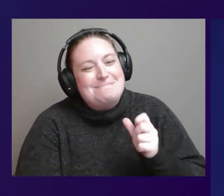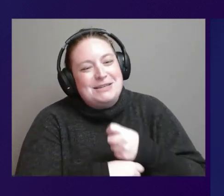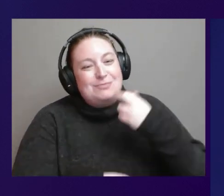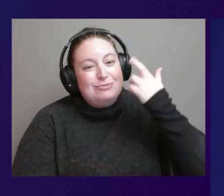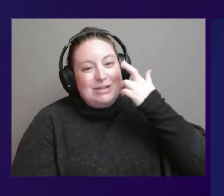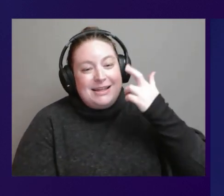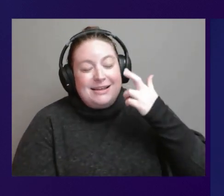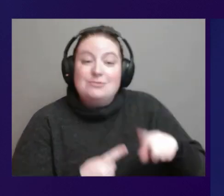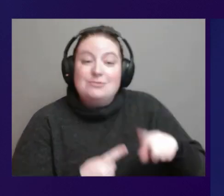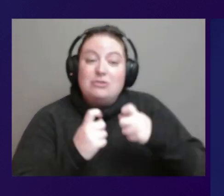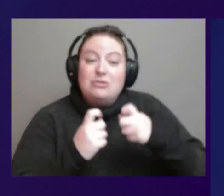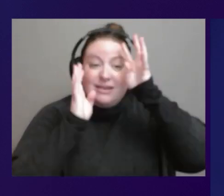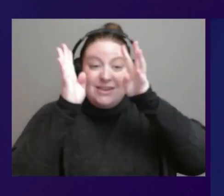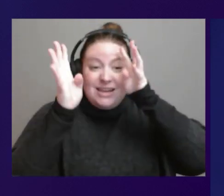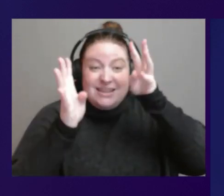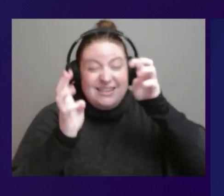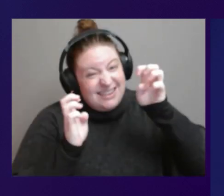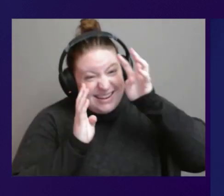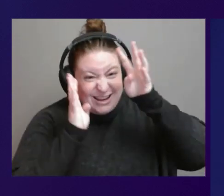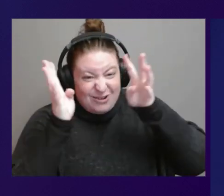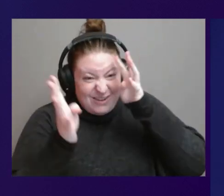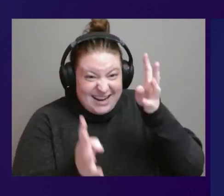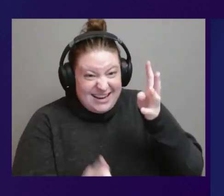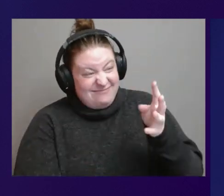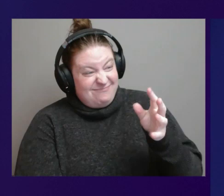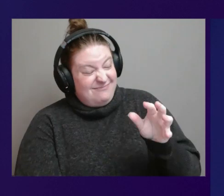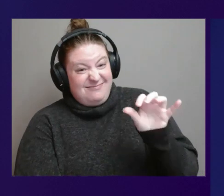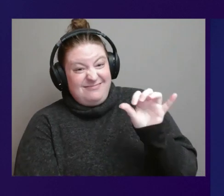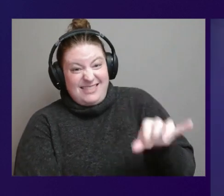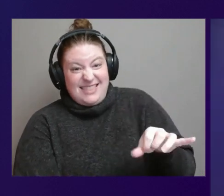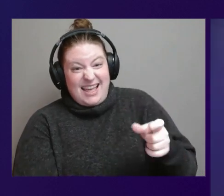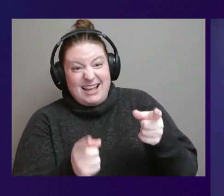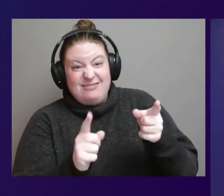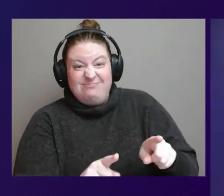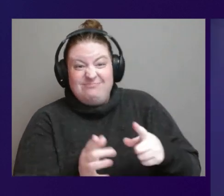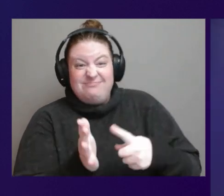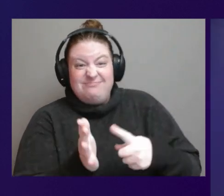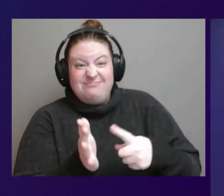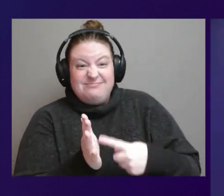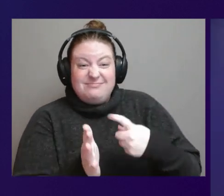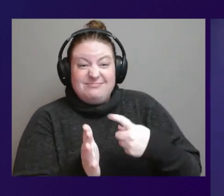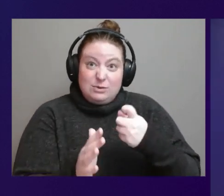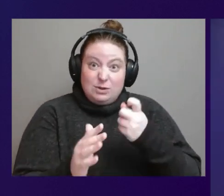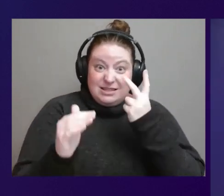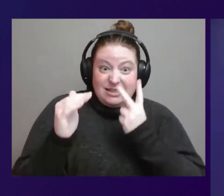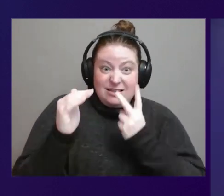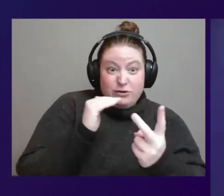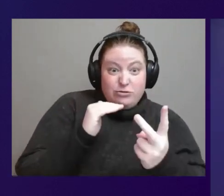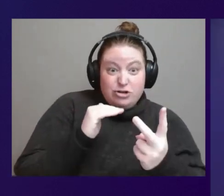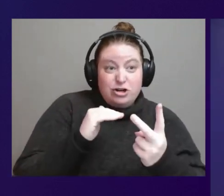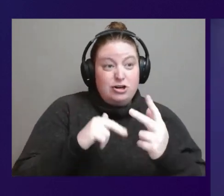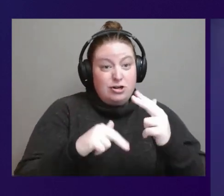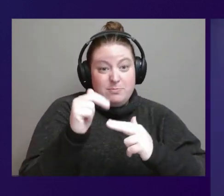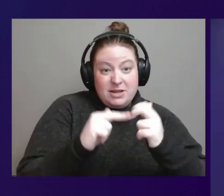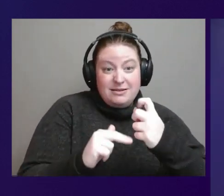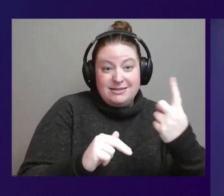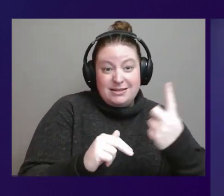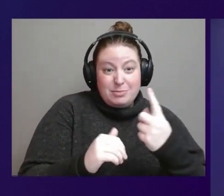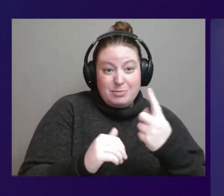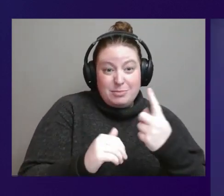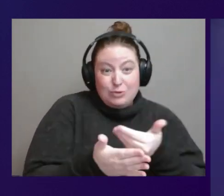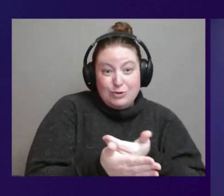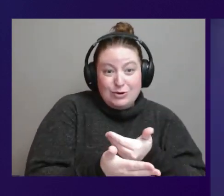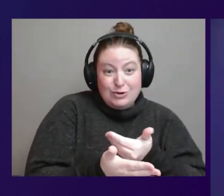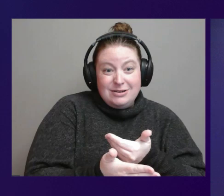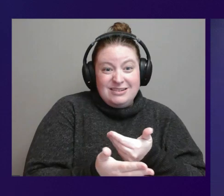innovating, innovation is kind of like that sometimes. You see the future, you step into it, you build something new, but then sometimes you have to wait